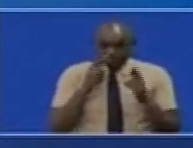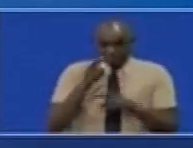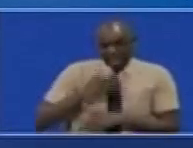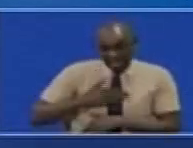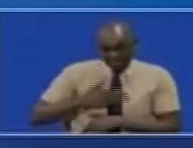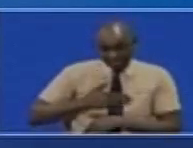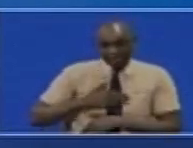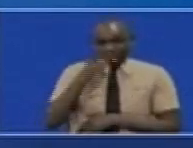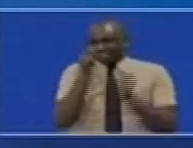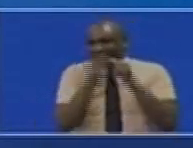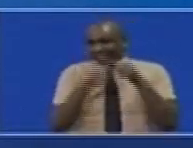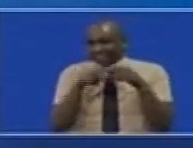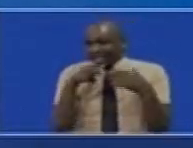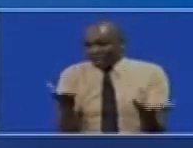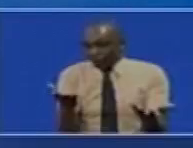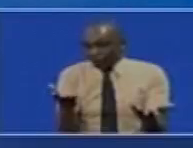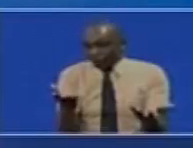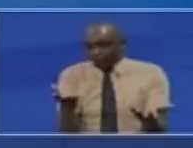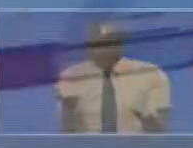Spotlight 2017.